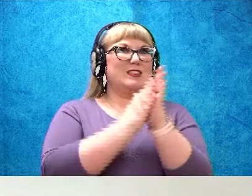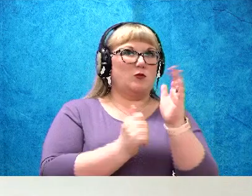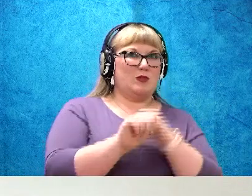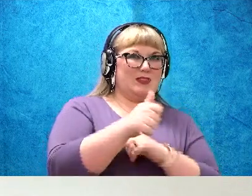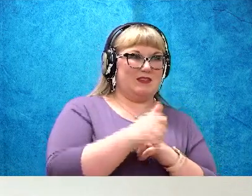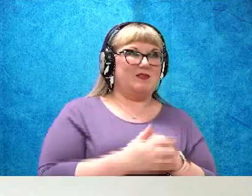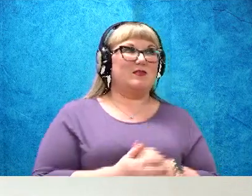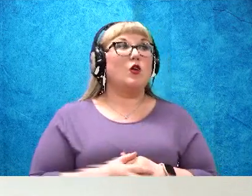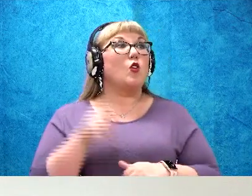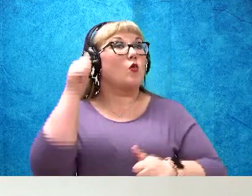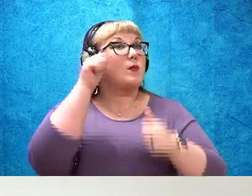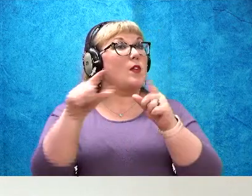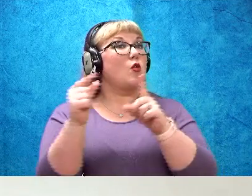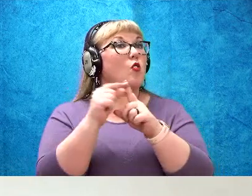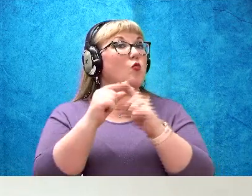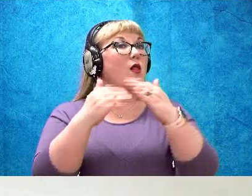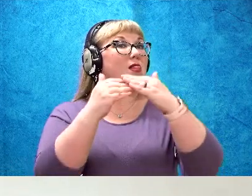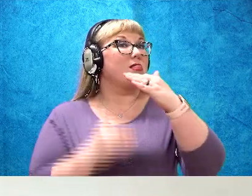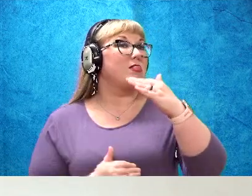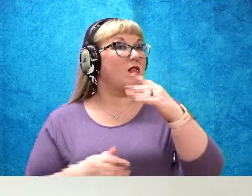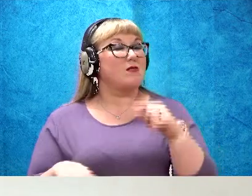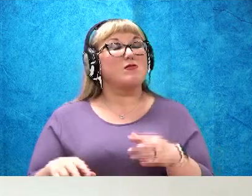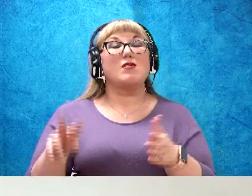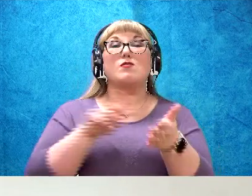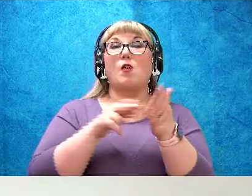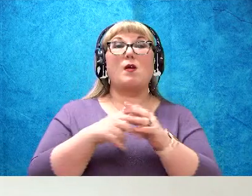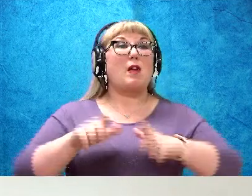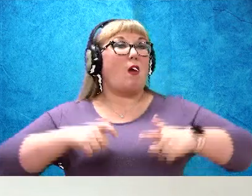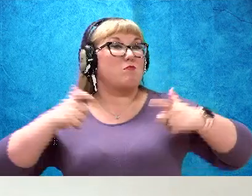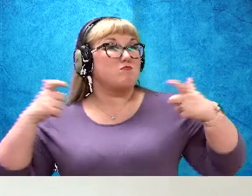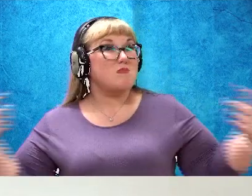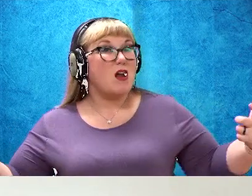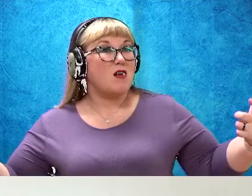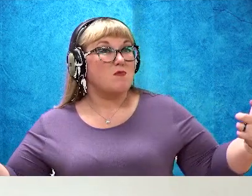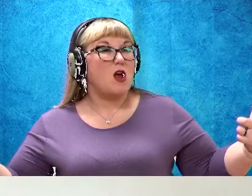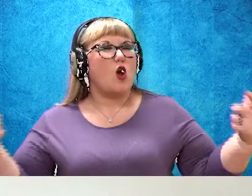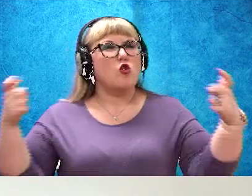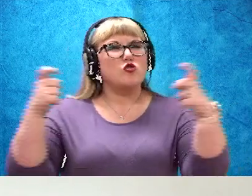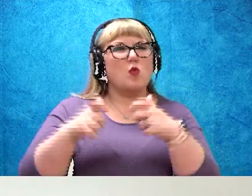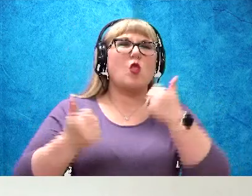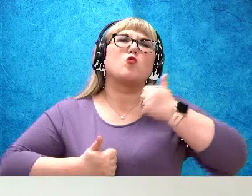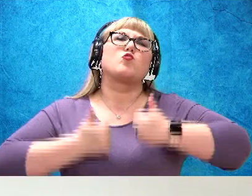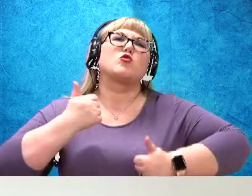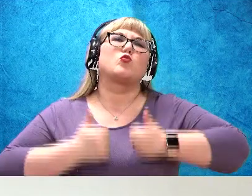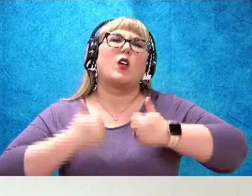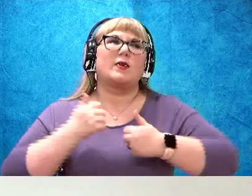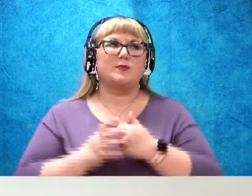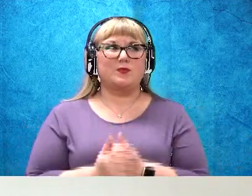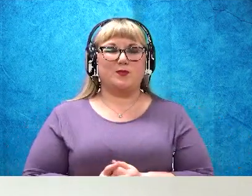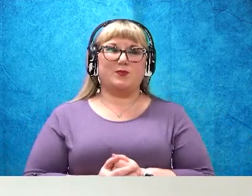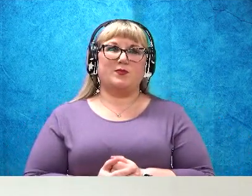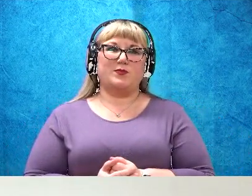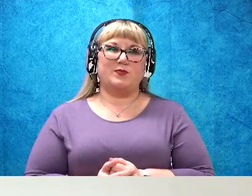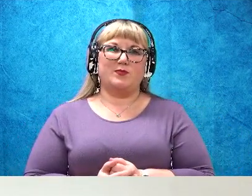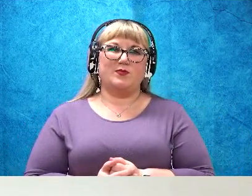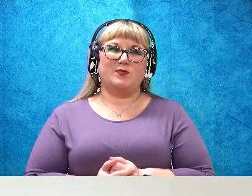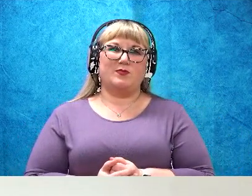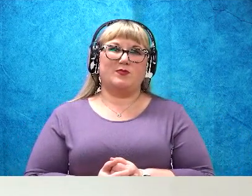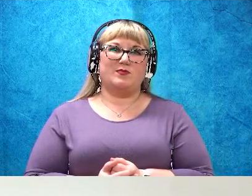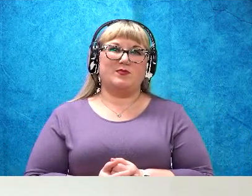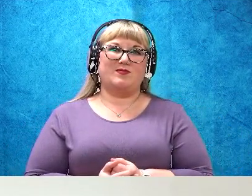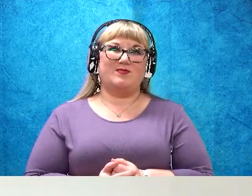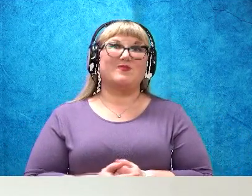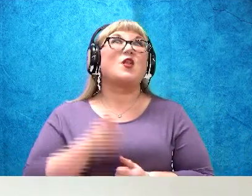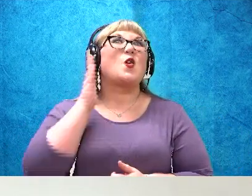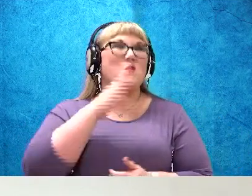meant. Is it going to get bigger in the tens place or smaller in the tens place? We're going